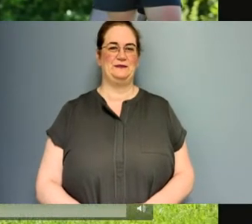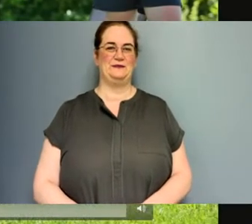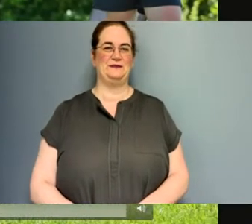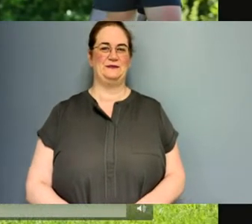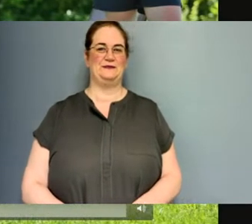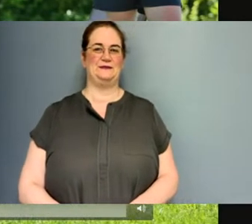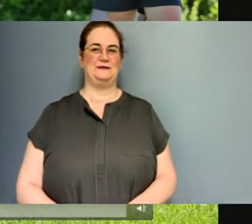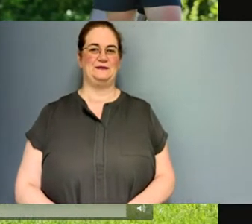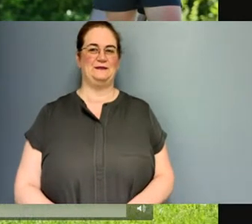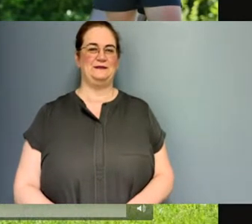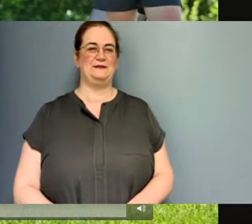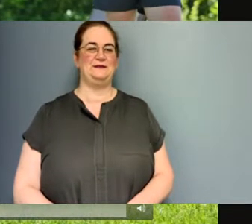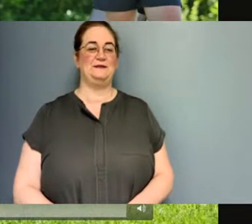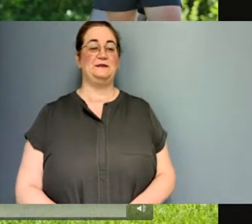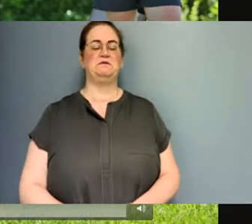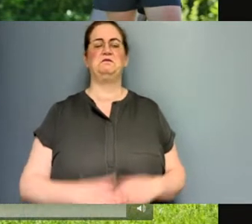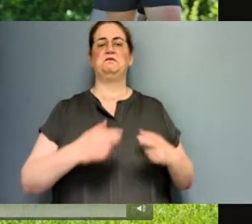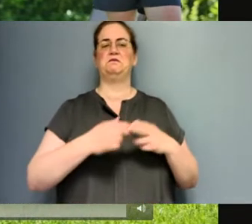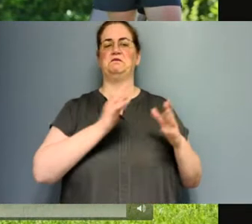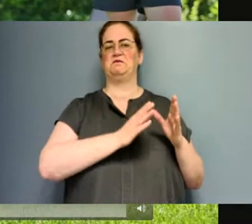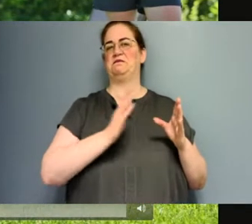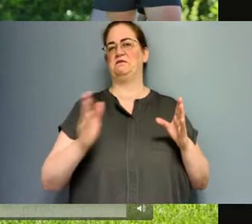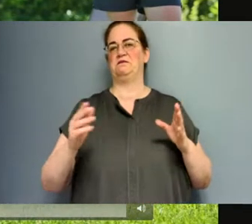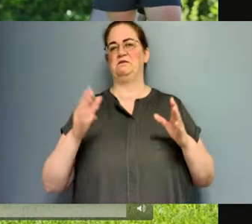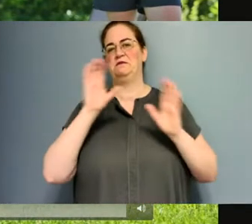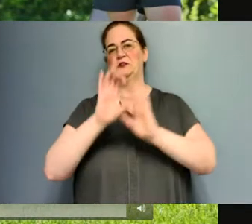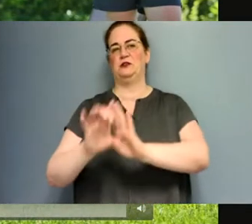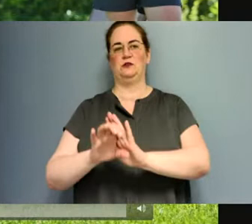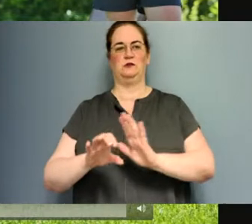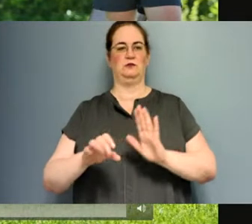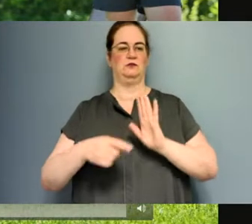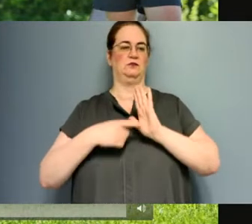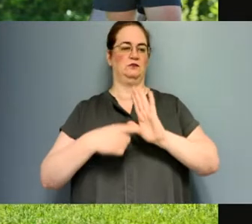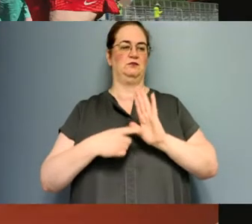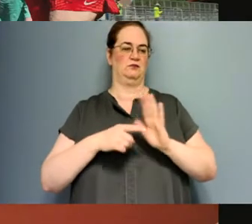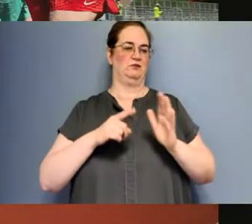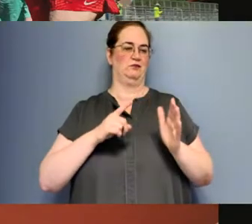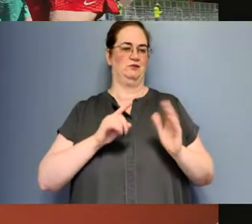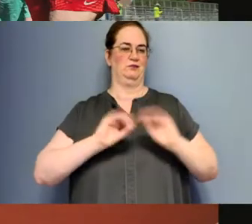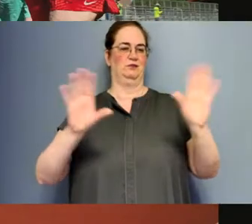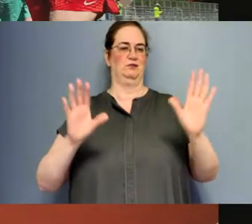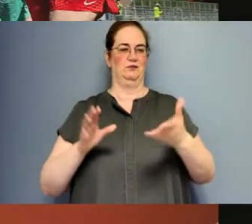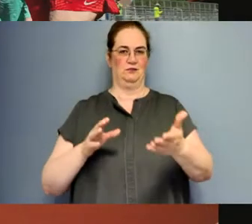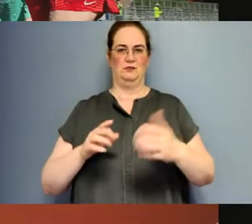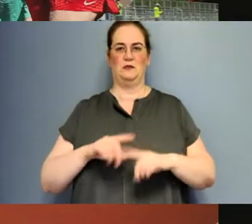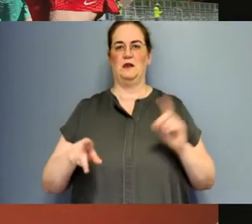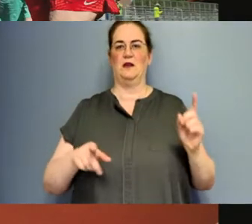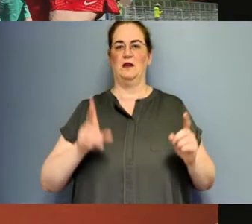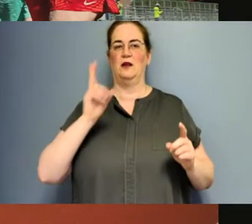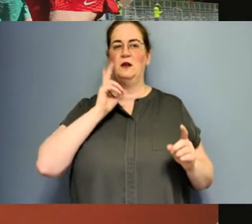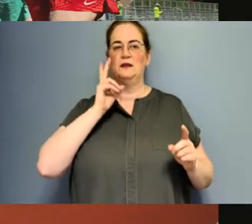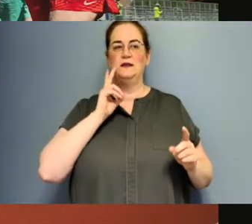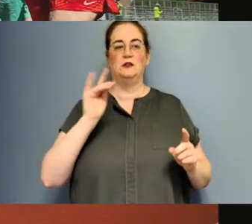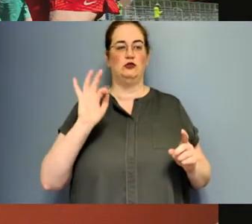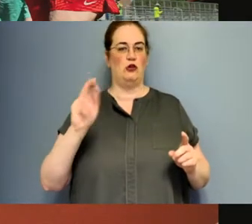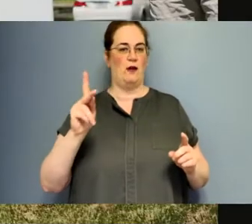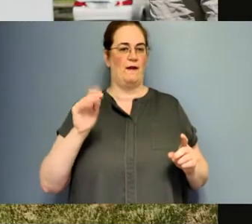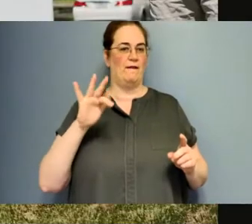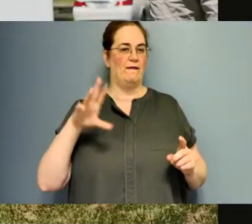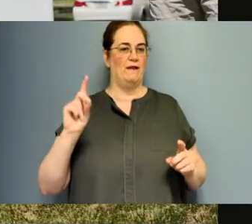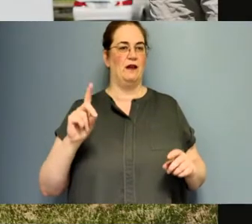Now, the next series of slides will kind of progress by themselves, but you'll see track and field